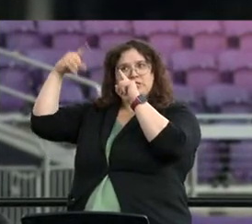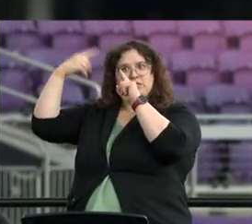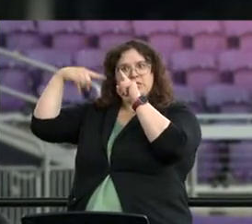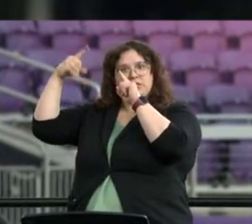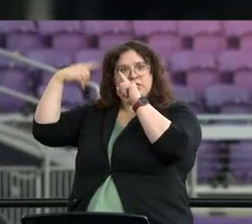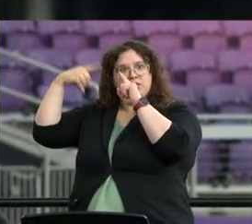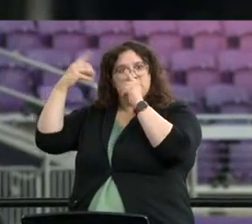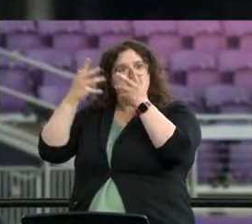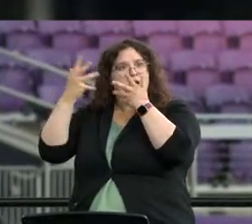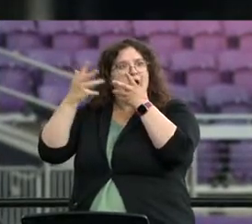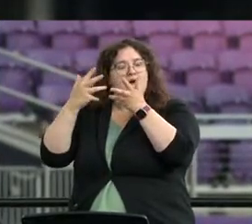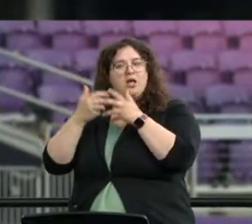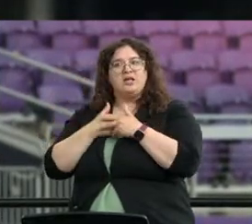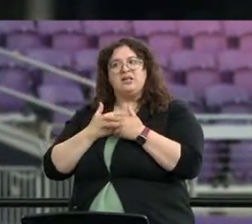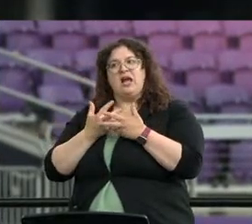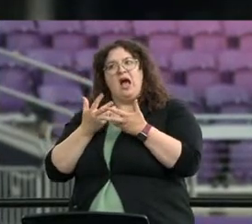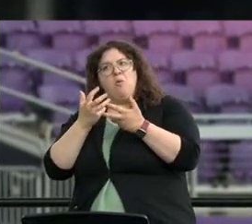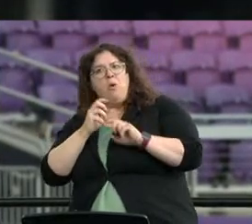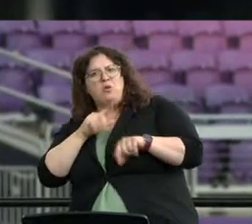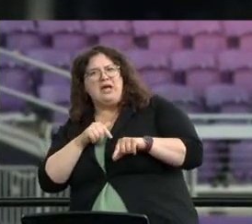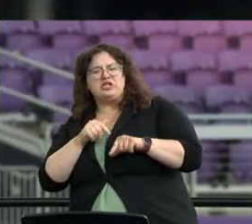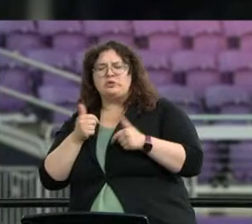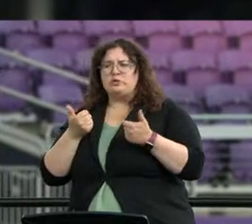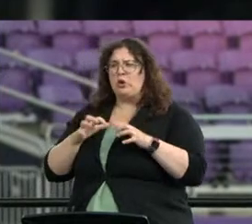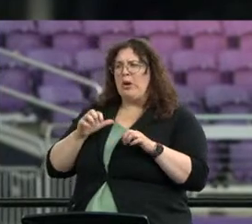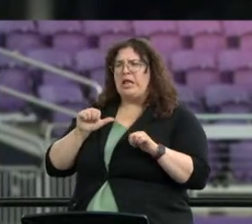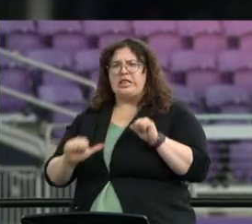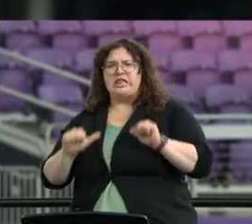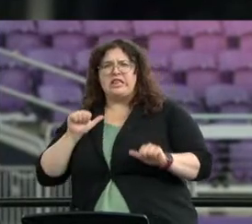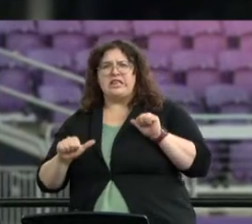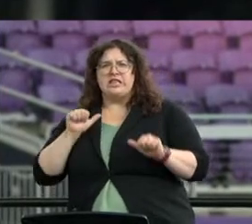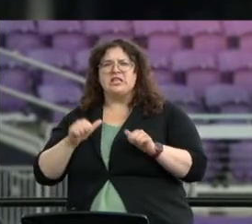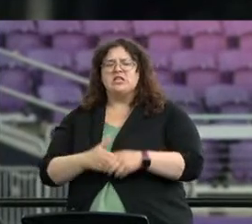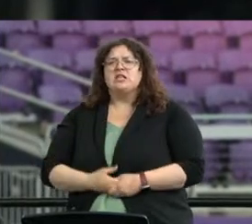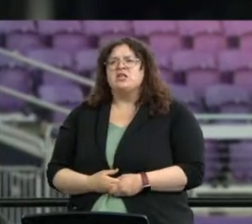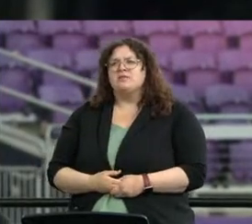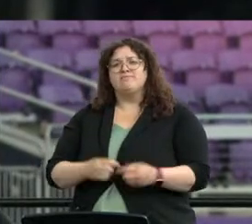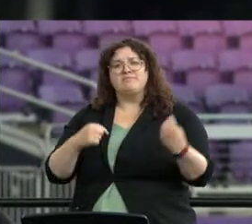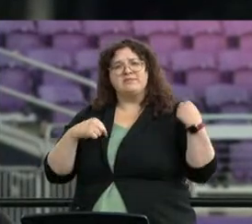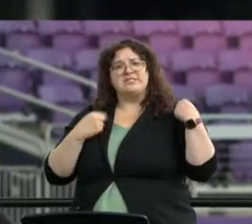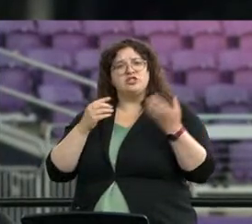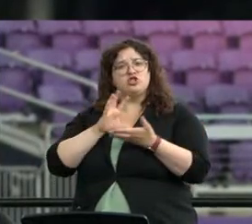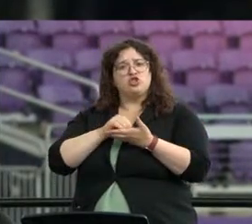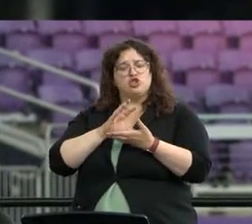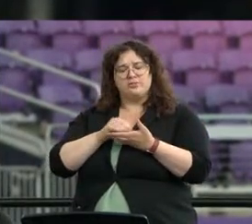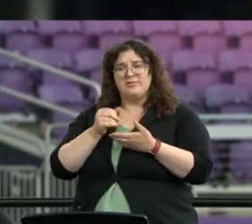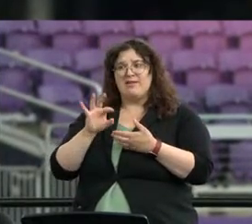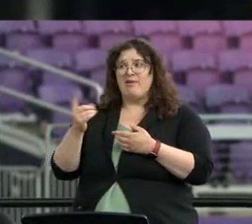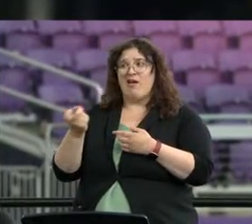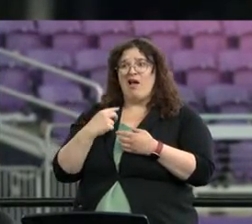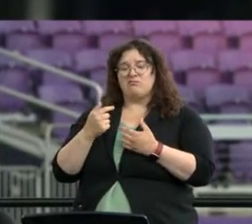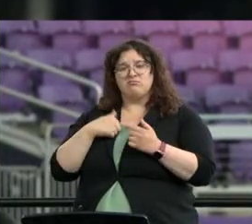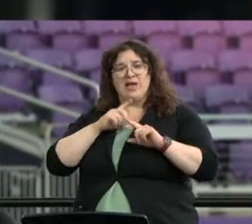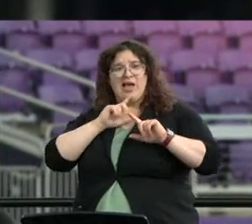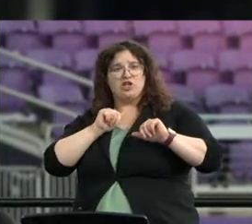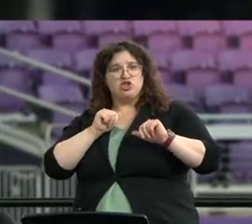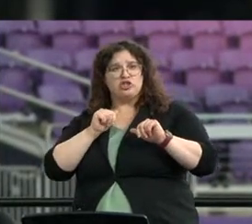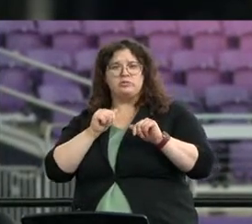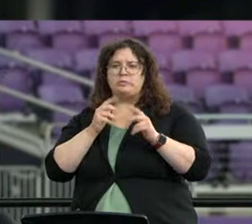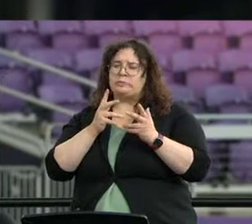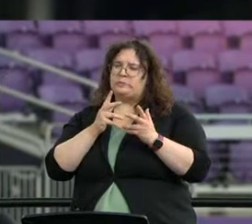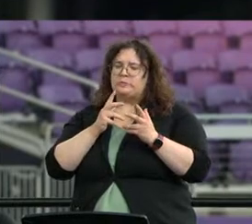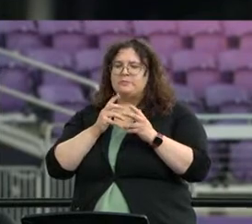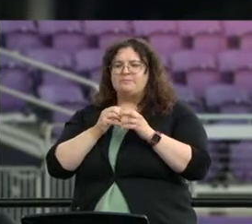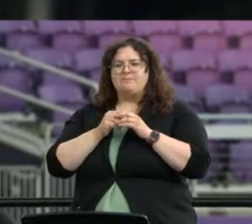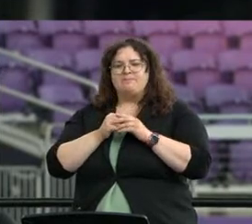moment, wanting but not wanting to answer. I've learned over recent years, however, that my answer to this question has been largely shaped by